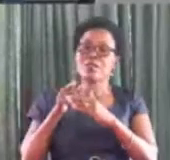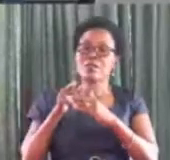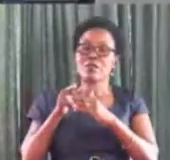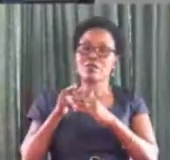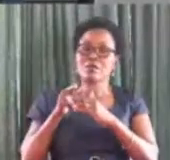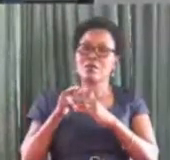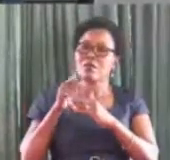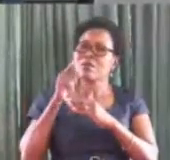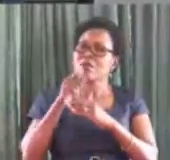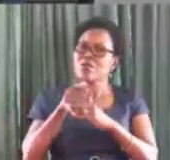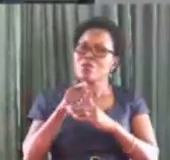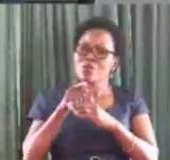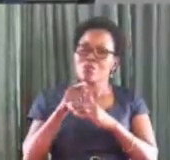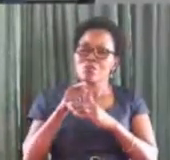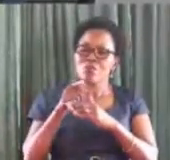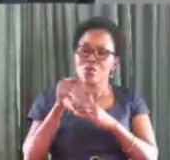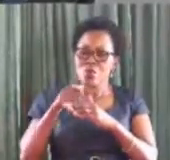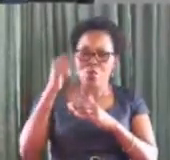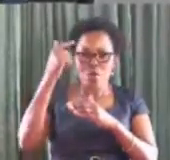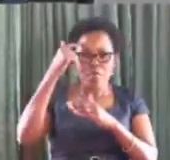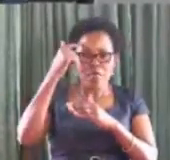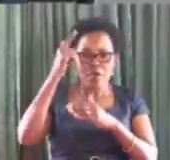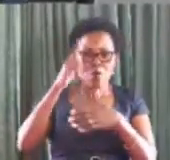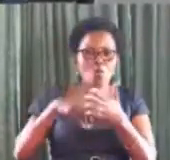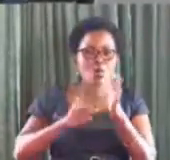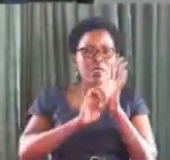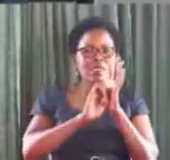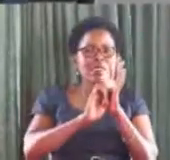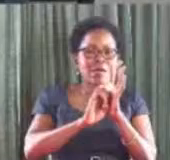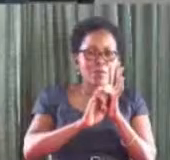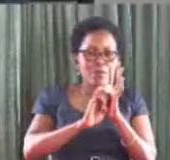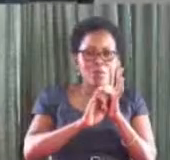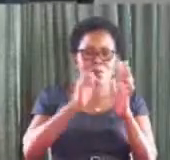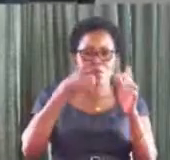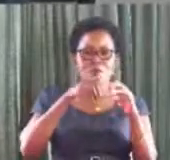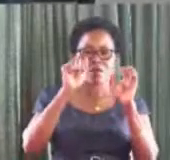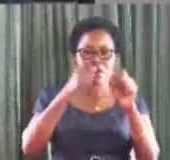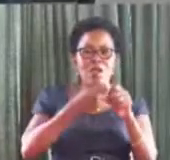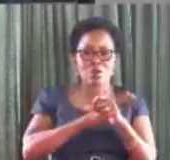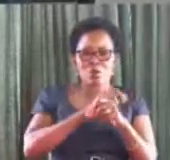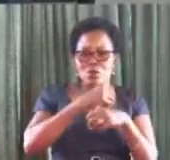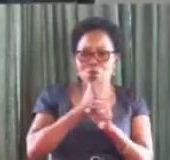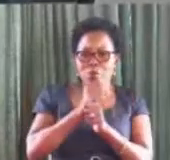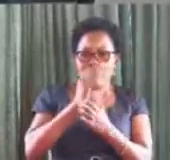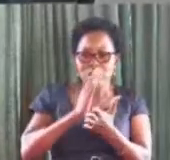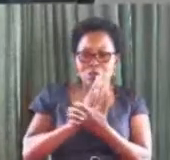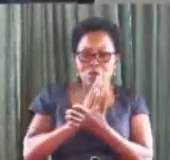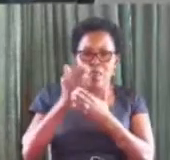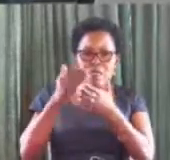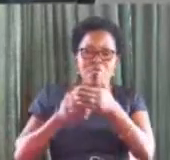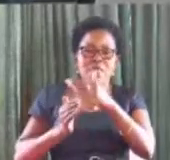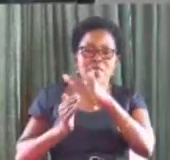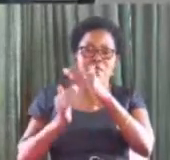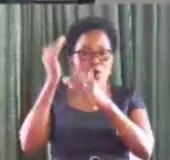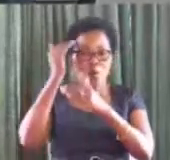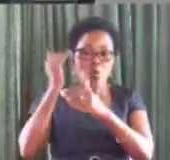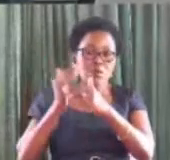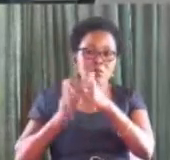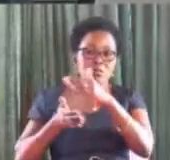What kind of example would you ensure that the court follows, such that timelines